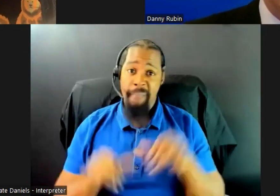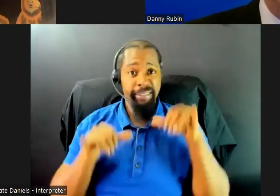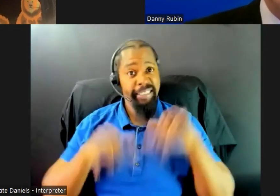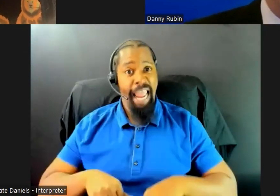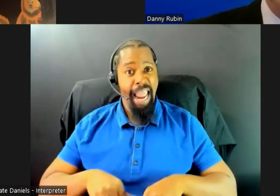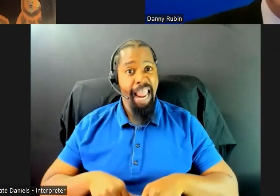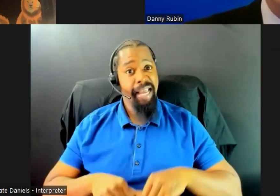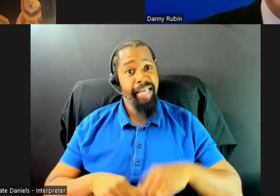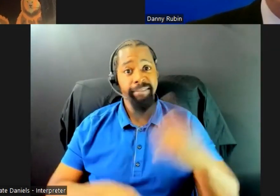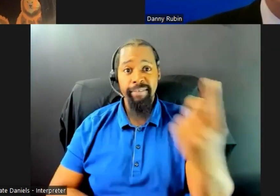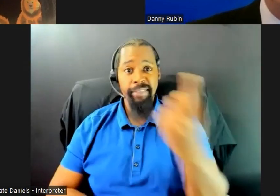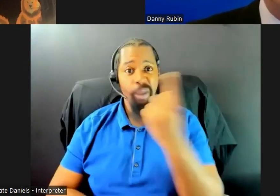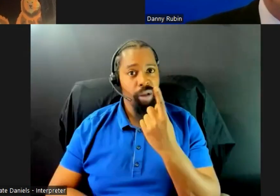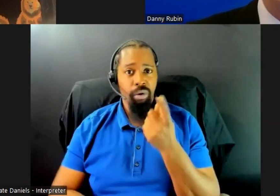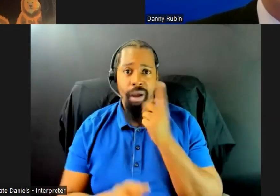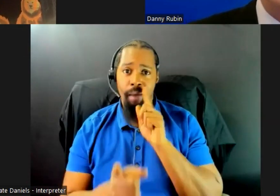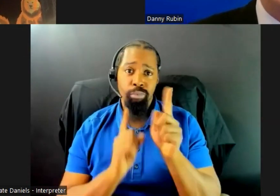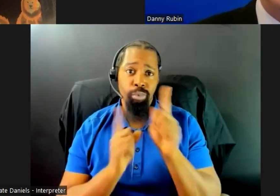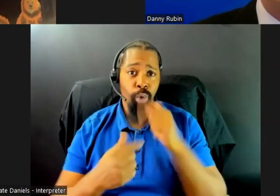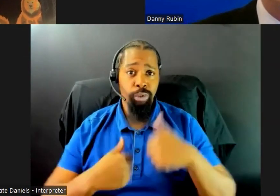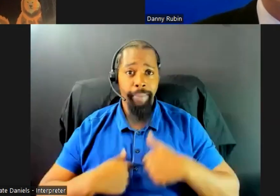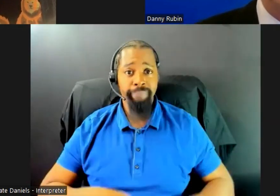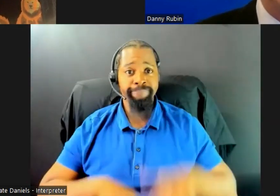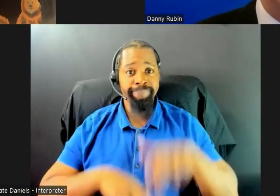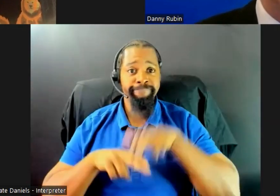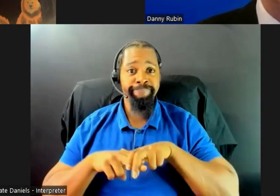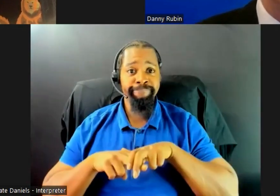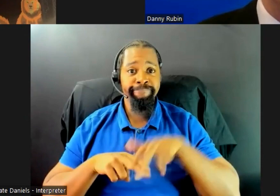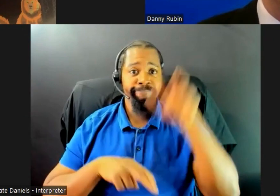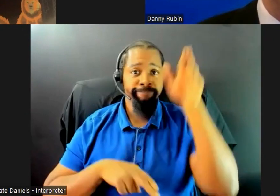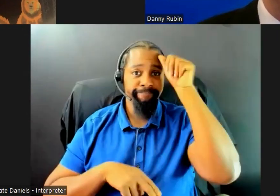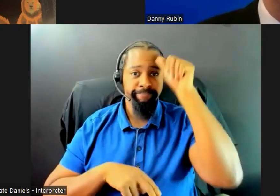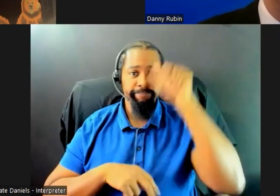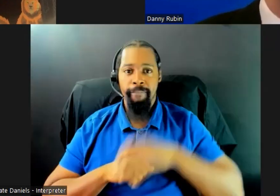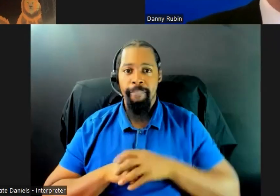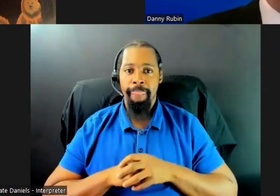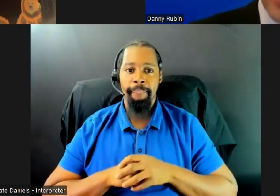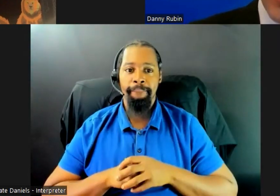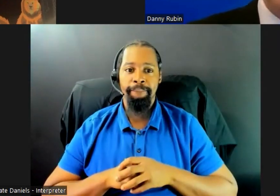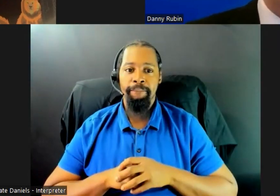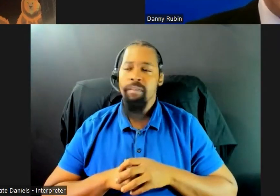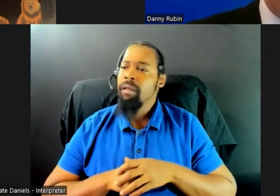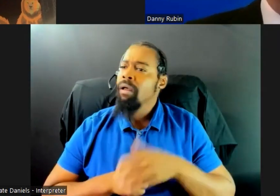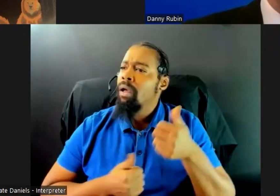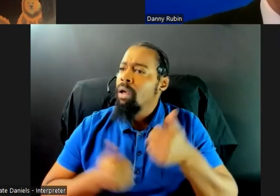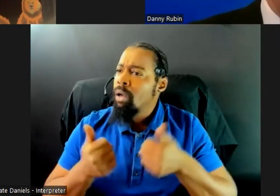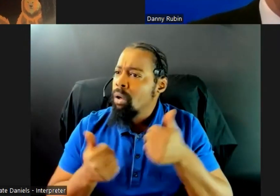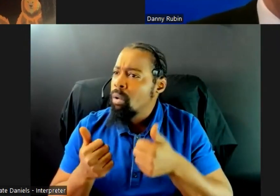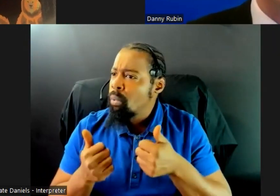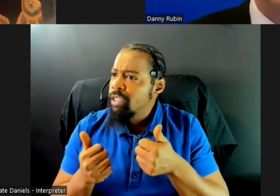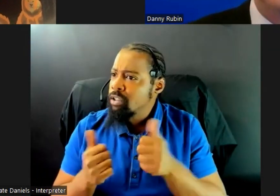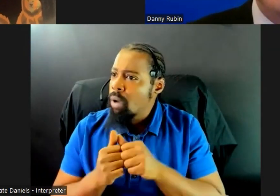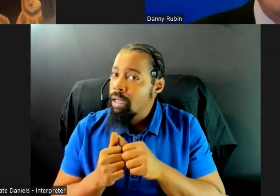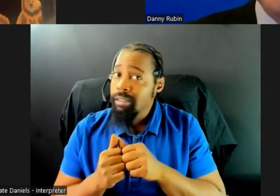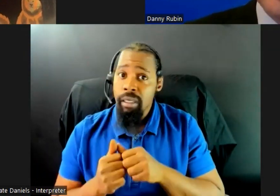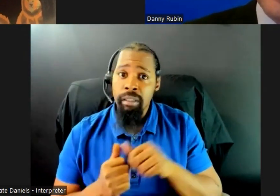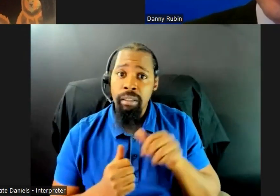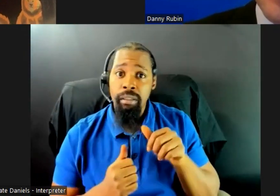And she Which fashion house was it that Christian you did this Lacroix. To? Okay, the one where you wanted. Okay, go